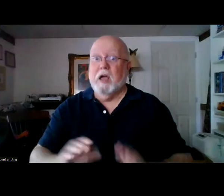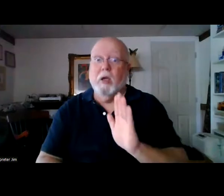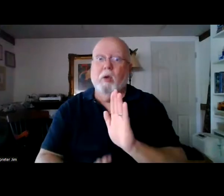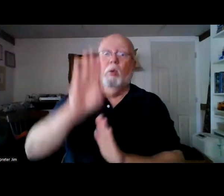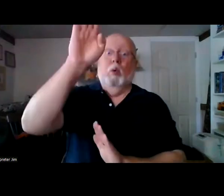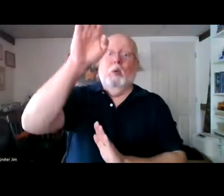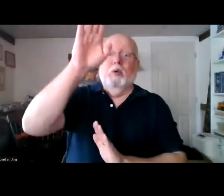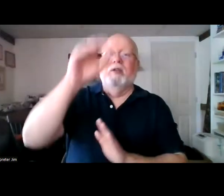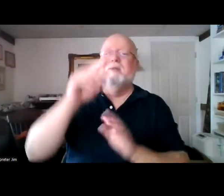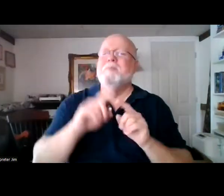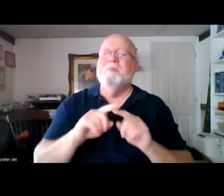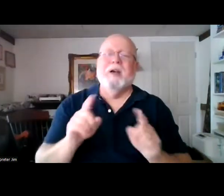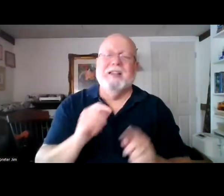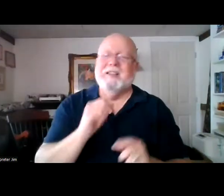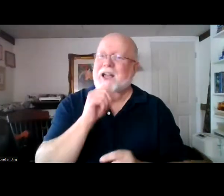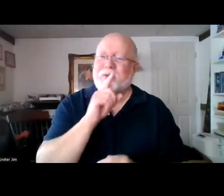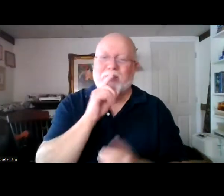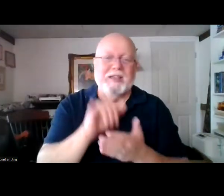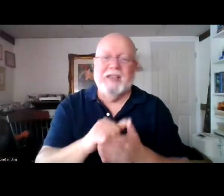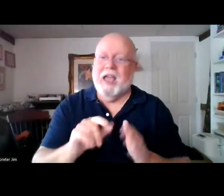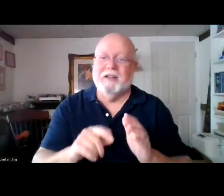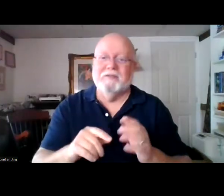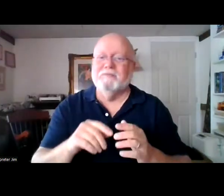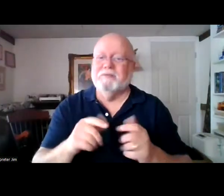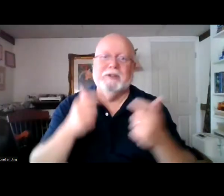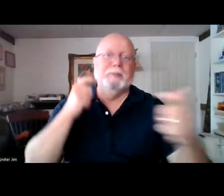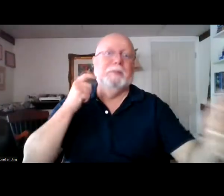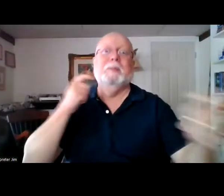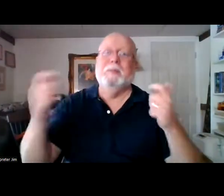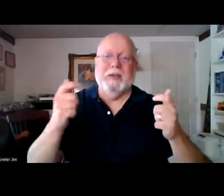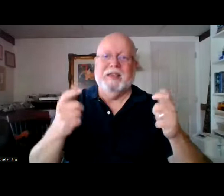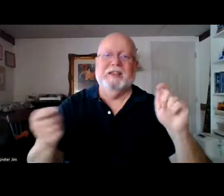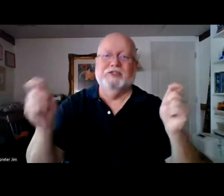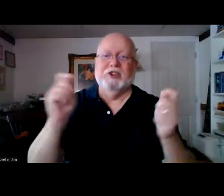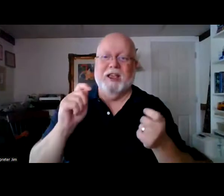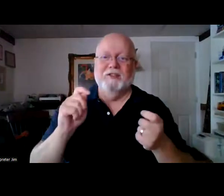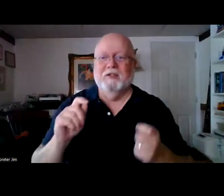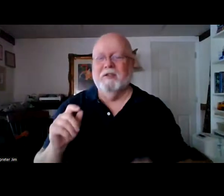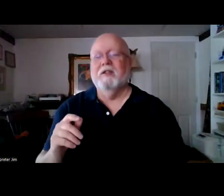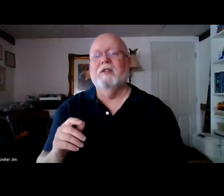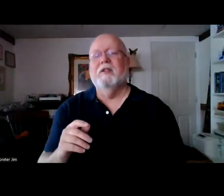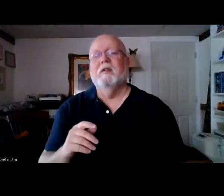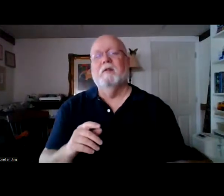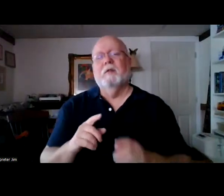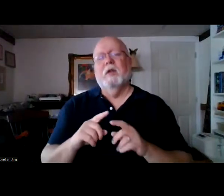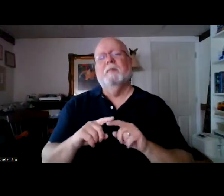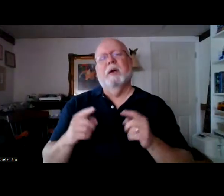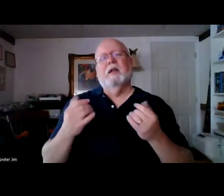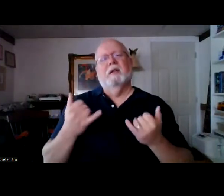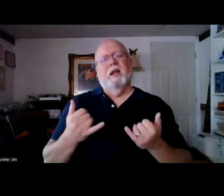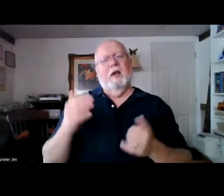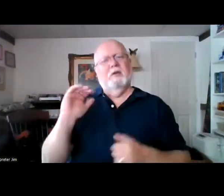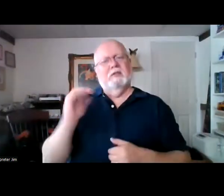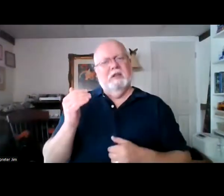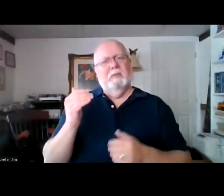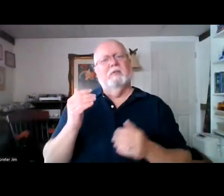of tremendous. 2018, again, not clear, but again, people have been more focused on the reasons why they may be going